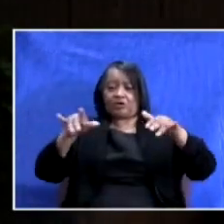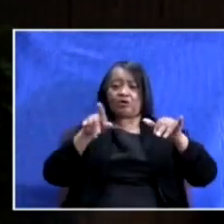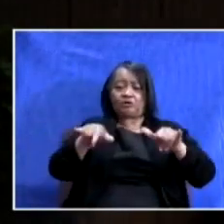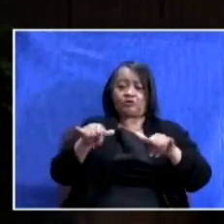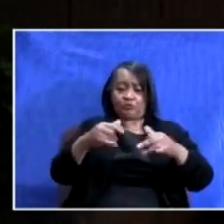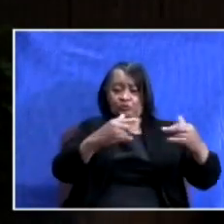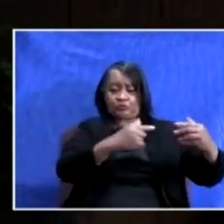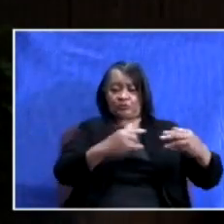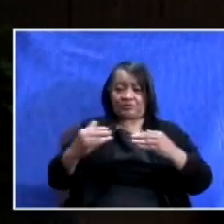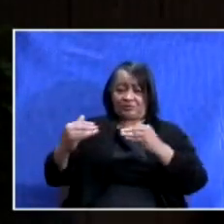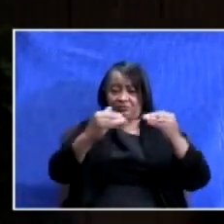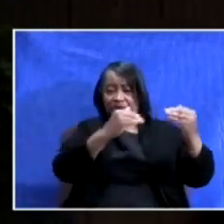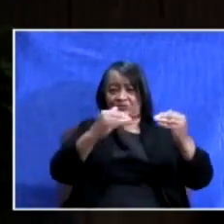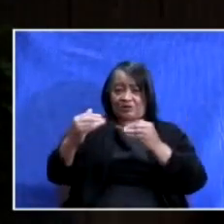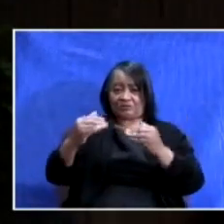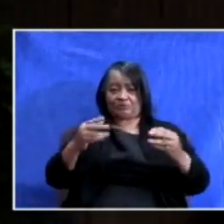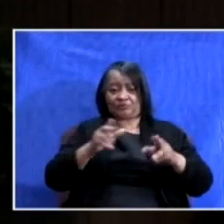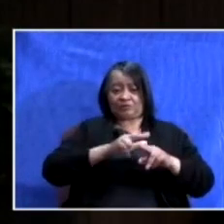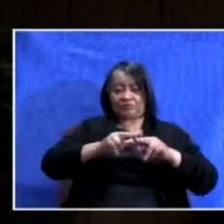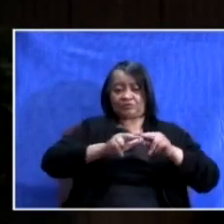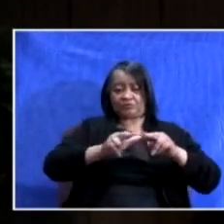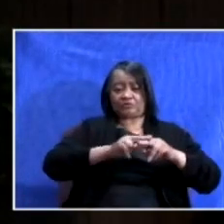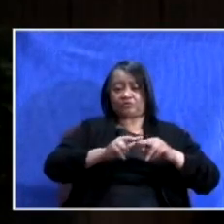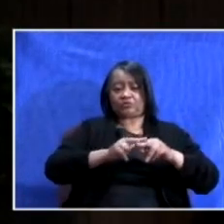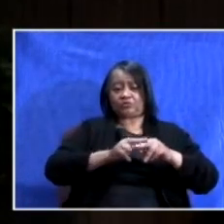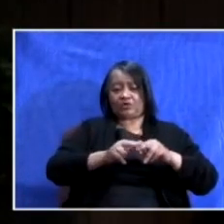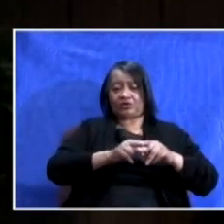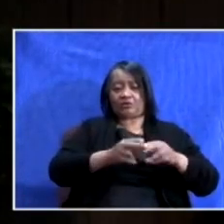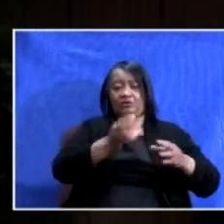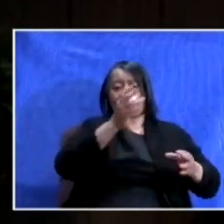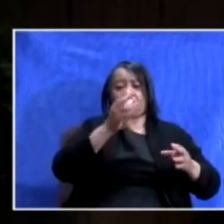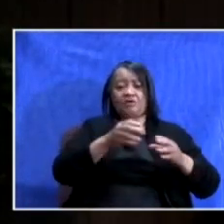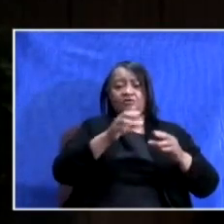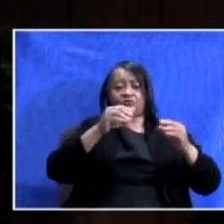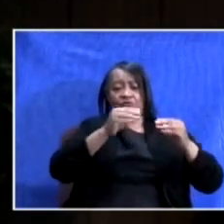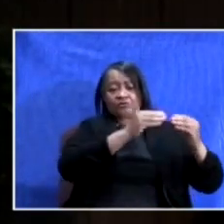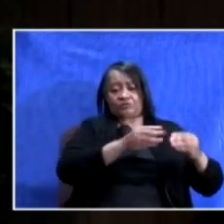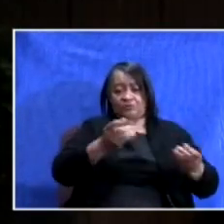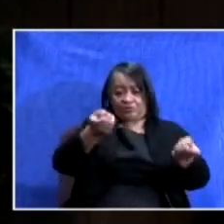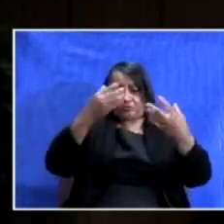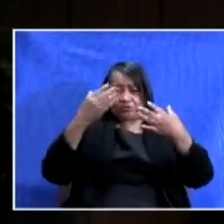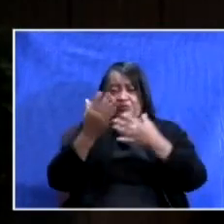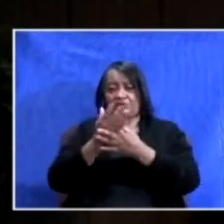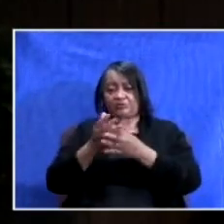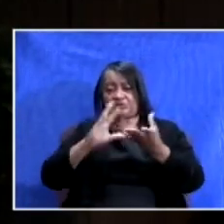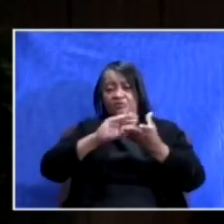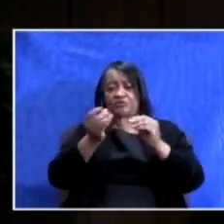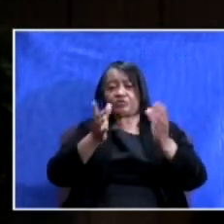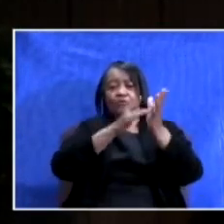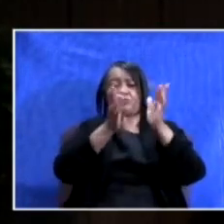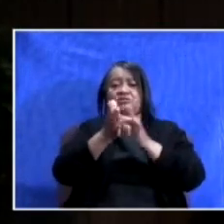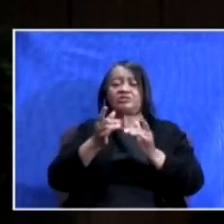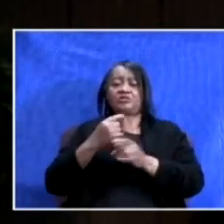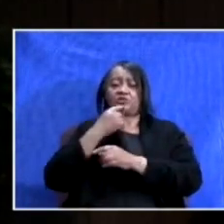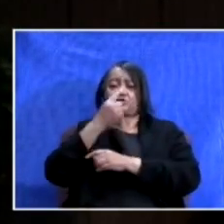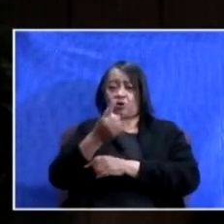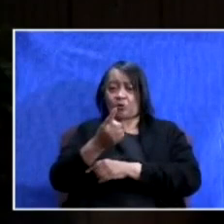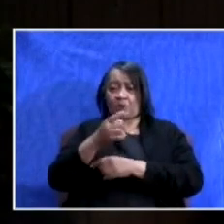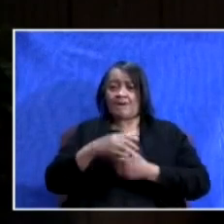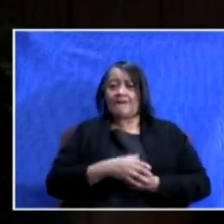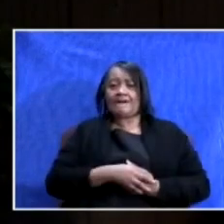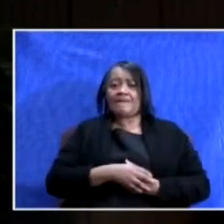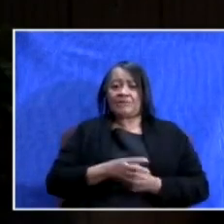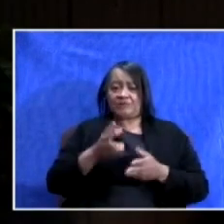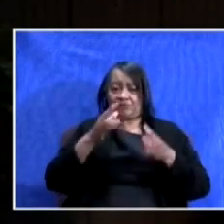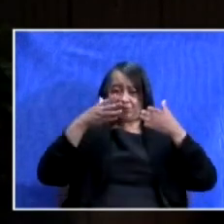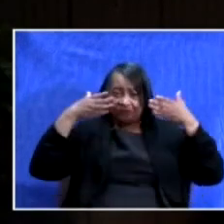like the two rails in which the train of justice can flow through. They're stories Jesus told. And